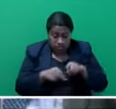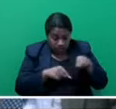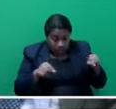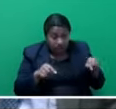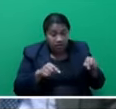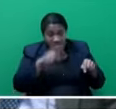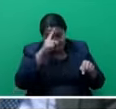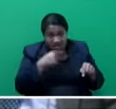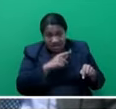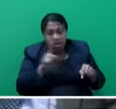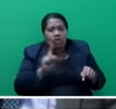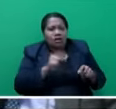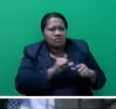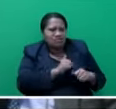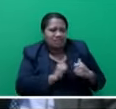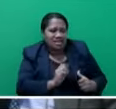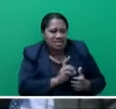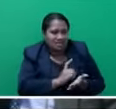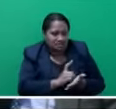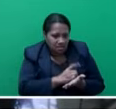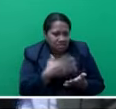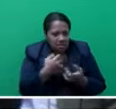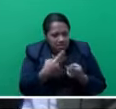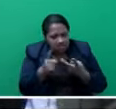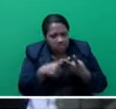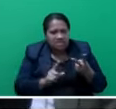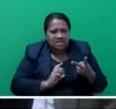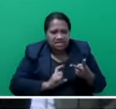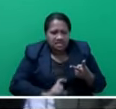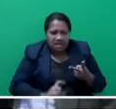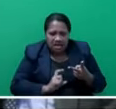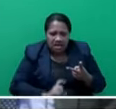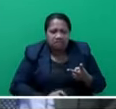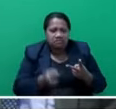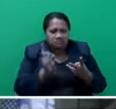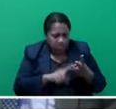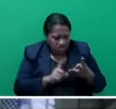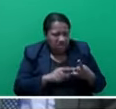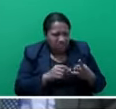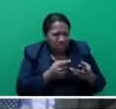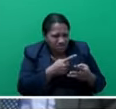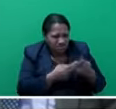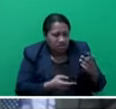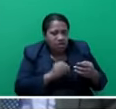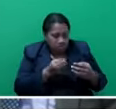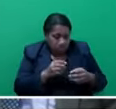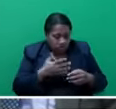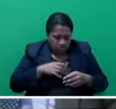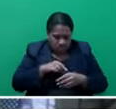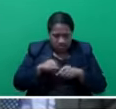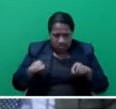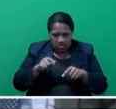for congenital heart disease, cancers, and coronary heart disease. And it is the intention of the ministry to ensure that all overseas